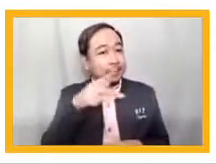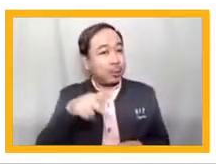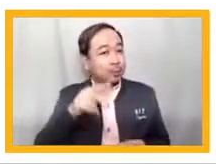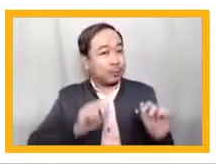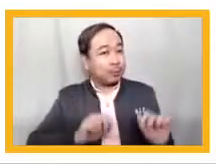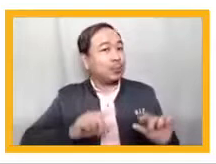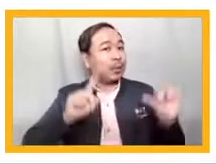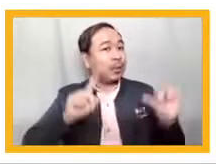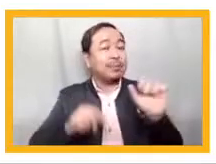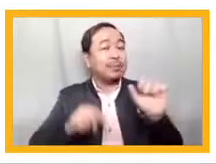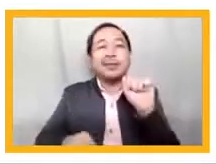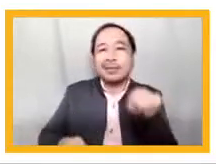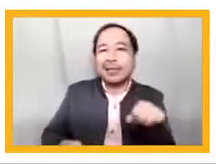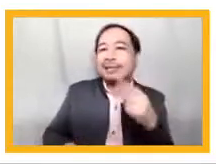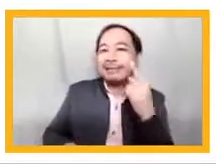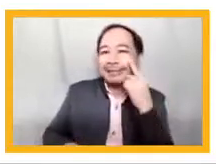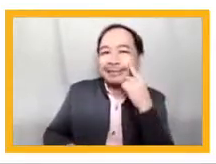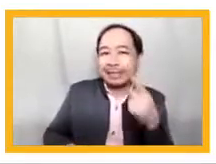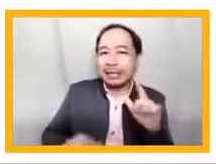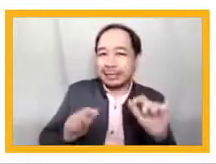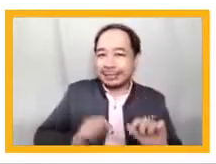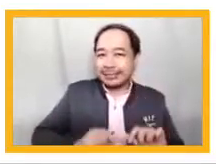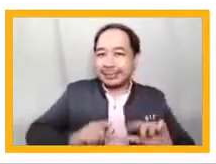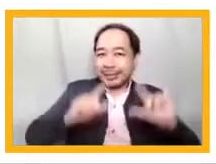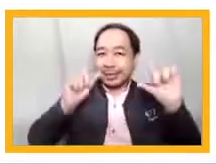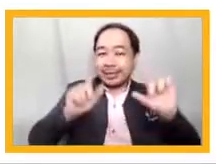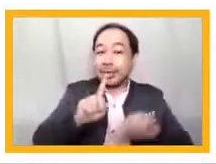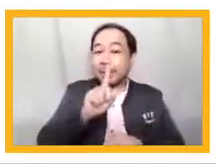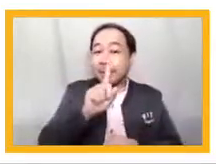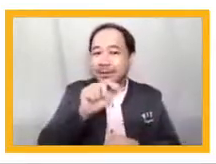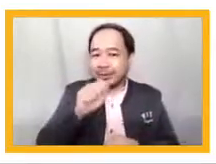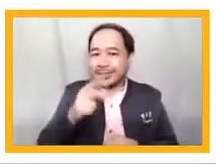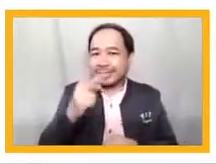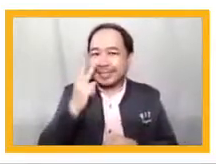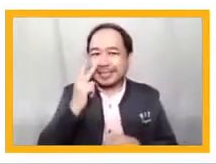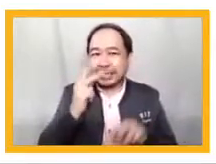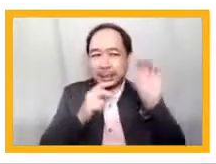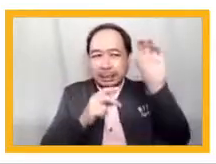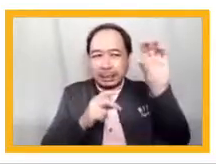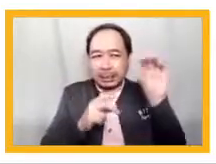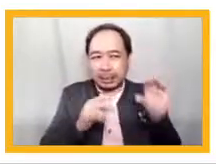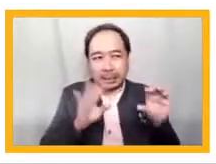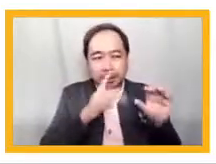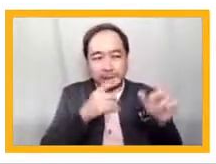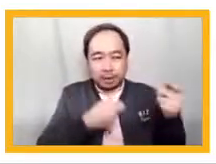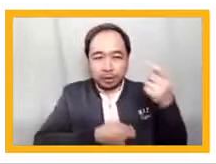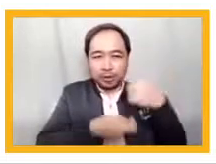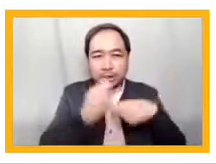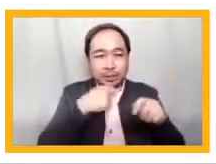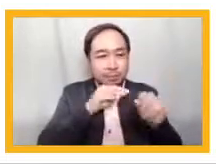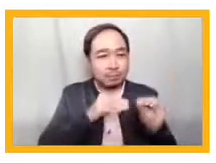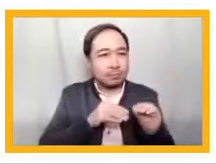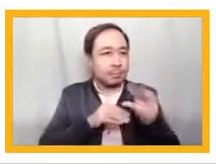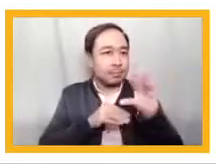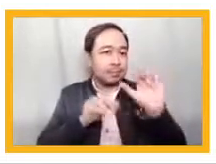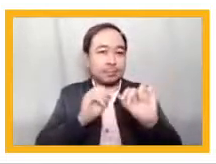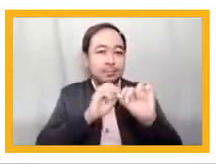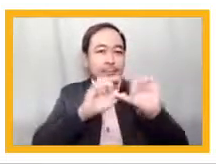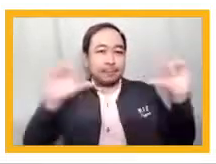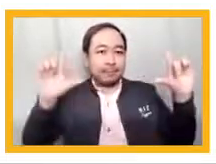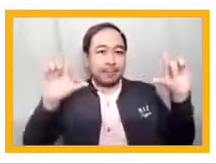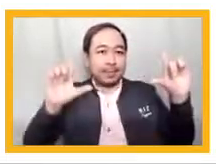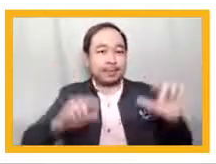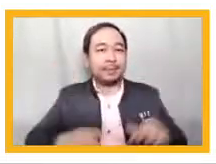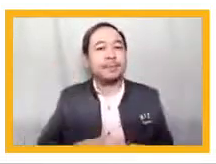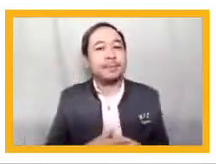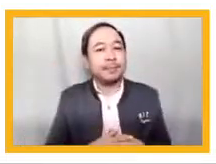see the screen. We just need you to put it on presentation mode, please. Okay. My name is